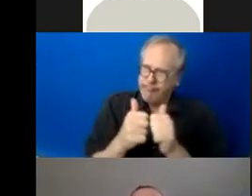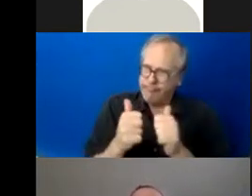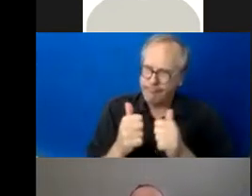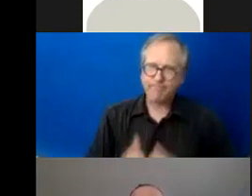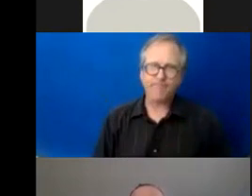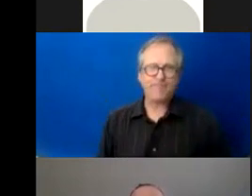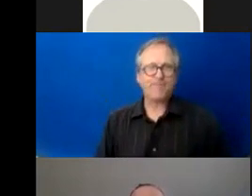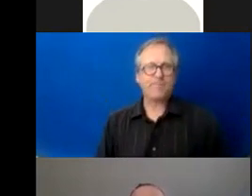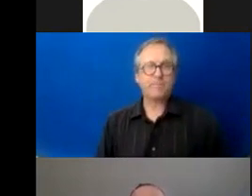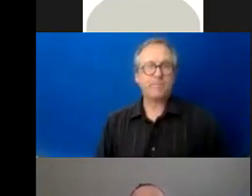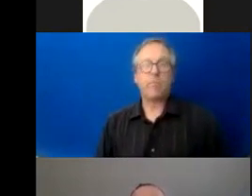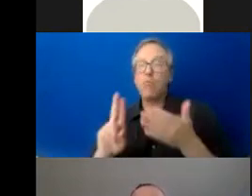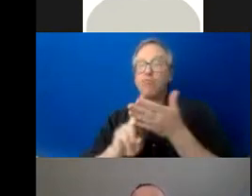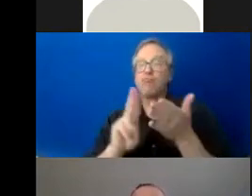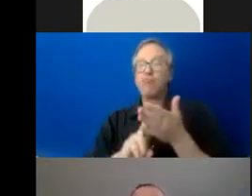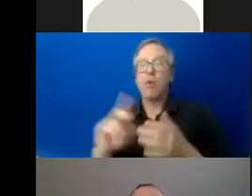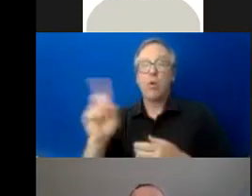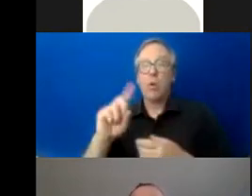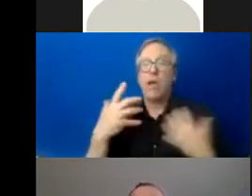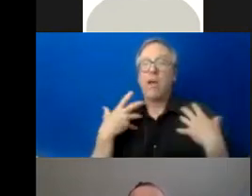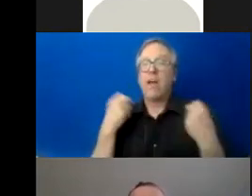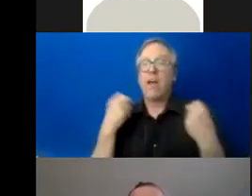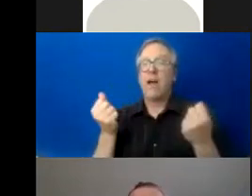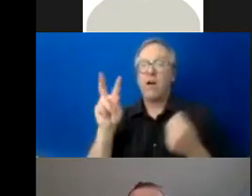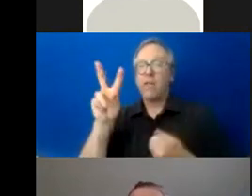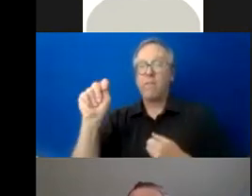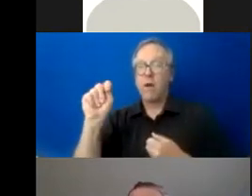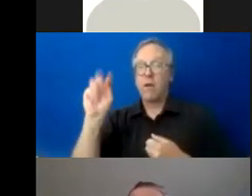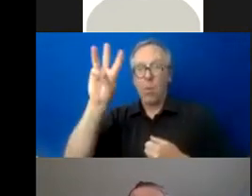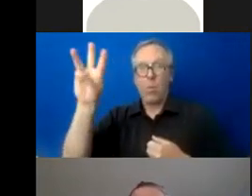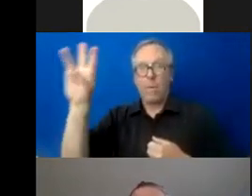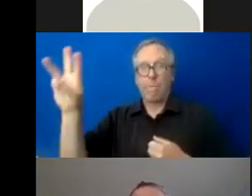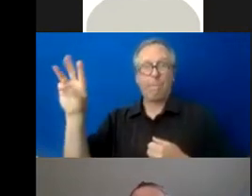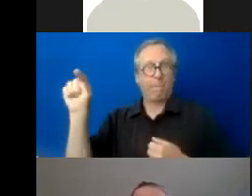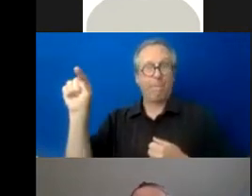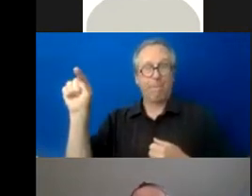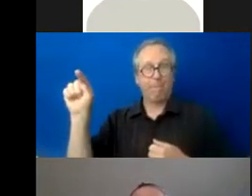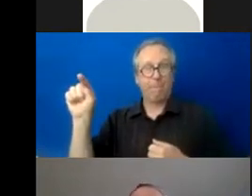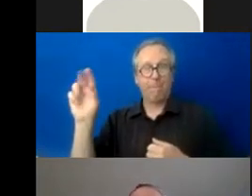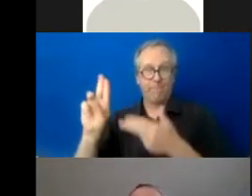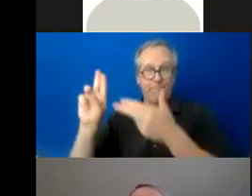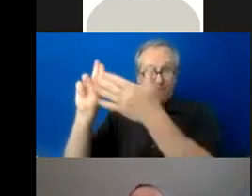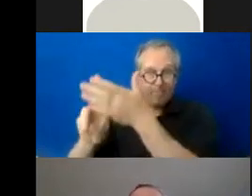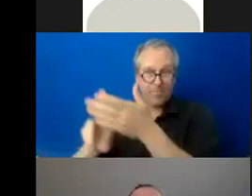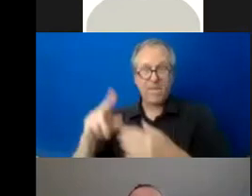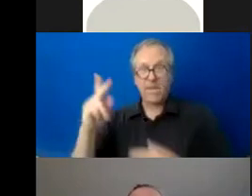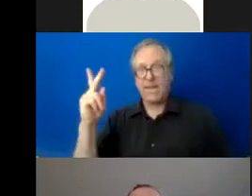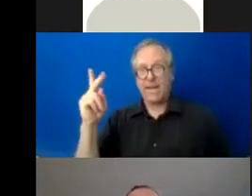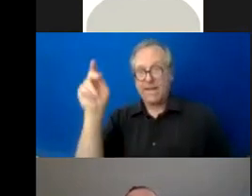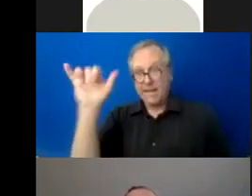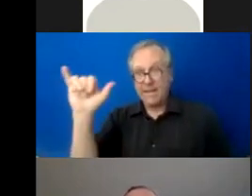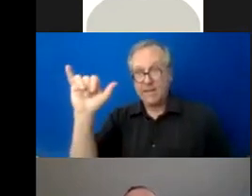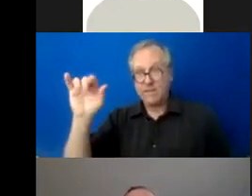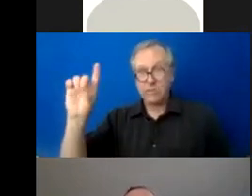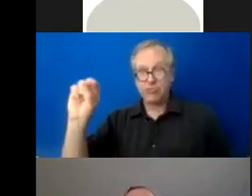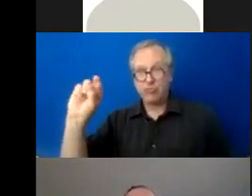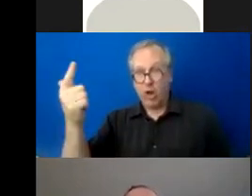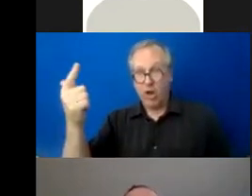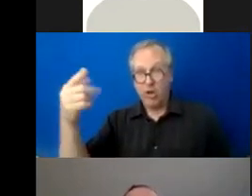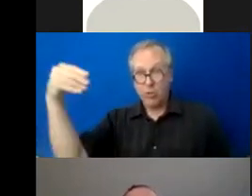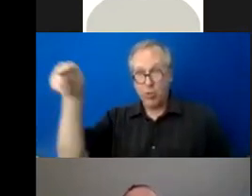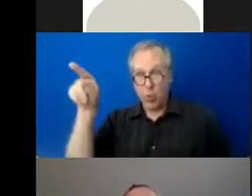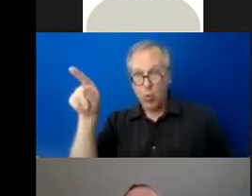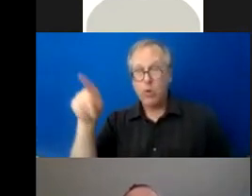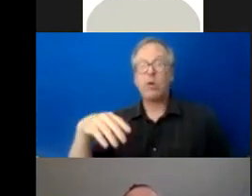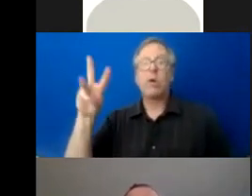So you can register at the Health Vermont website. Kinney Drugs is also offering the Pfizer vaccine, as is Walgreens